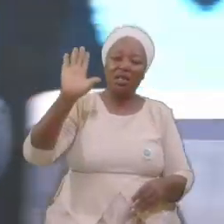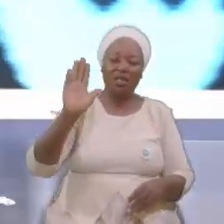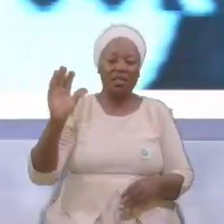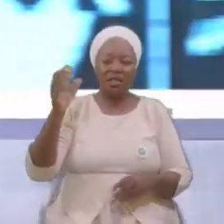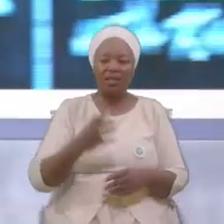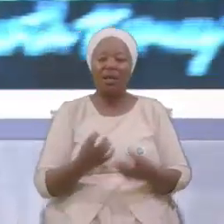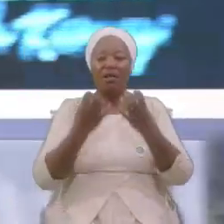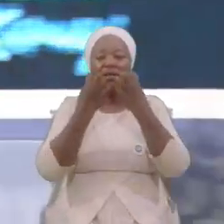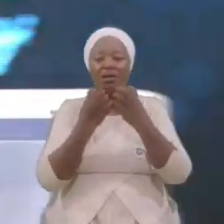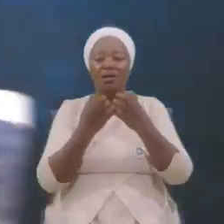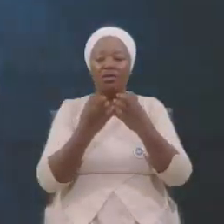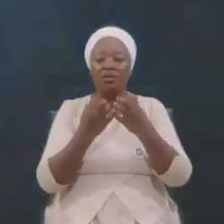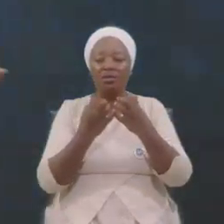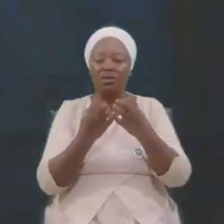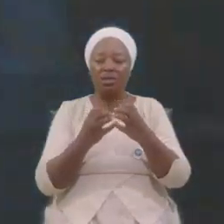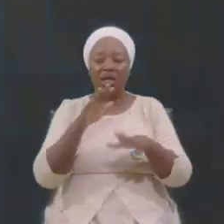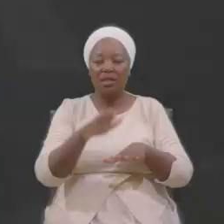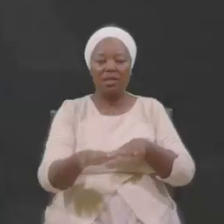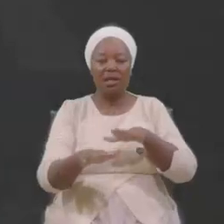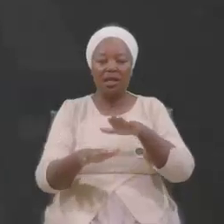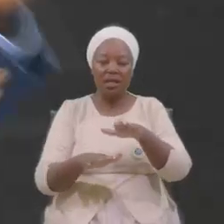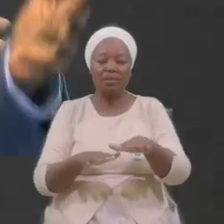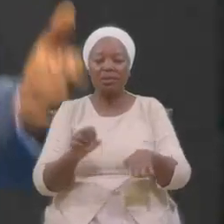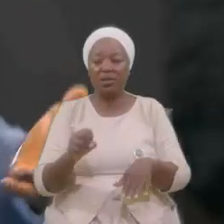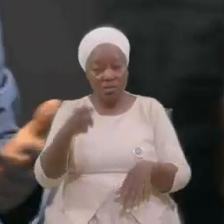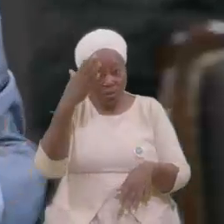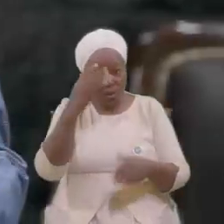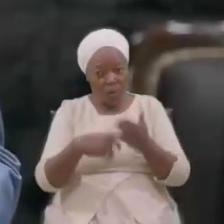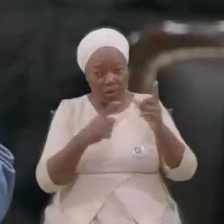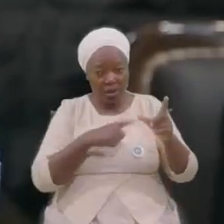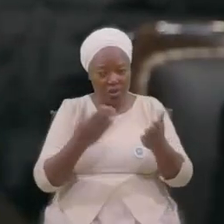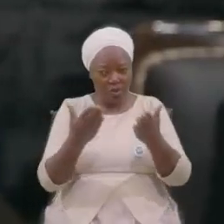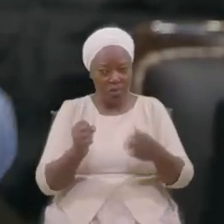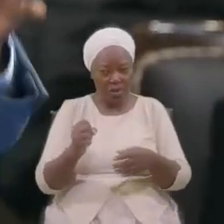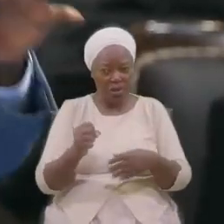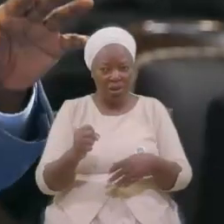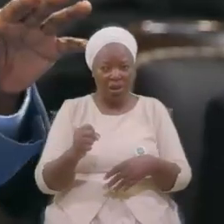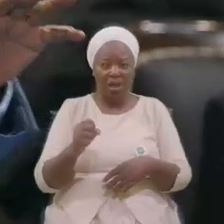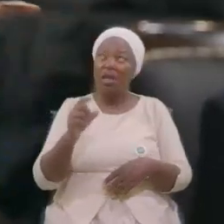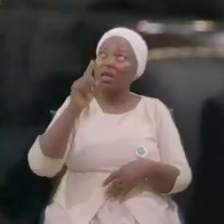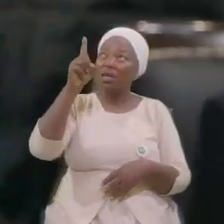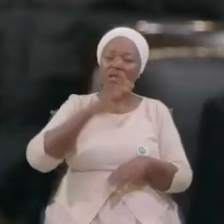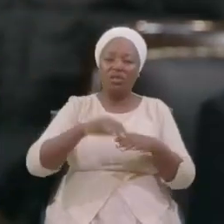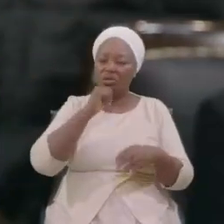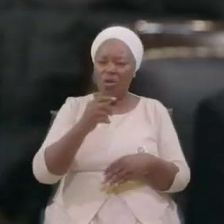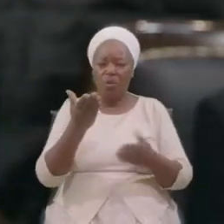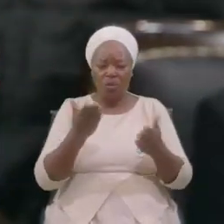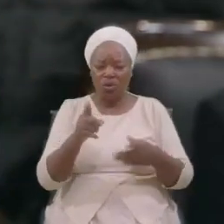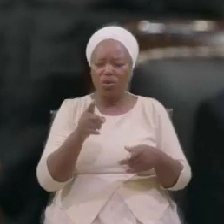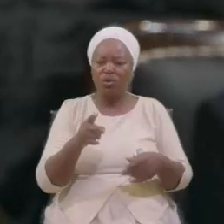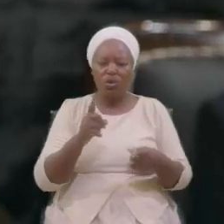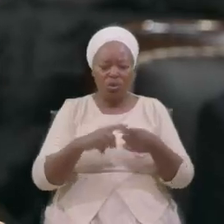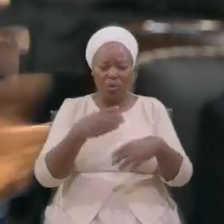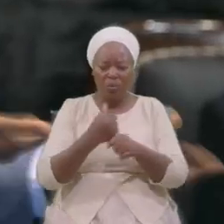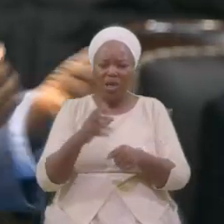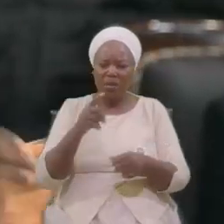gracious steps. You know what the Lord wants? He wants, he doesn't want you to make him like a restaurant that